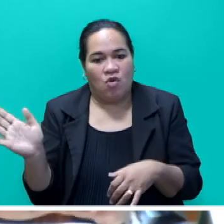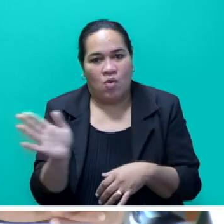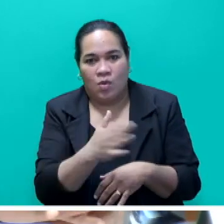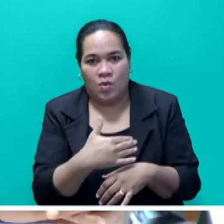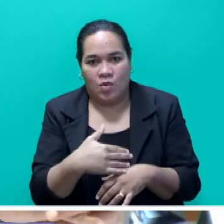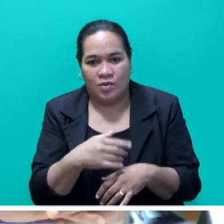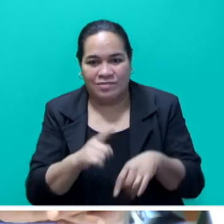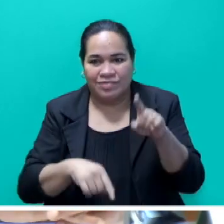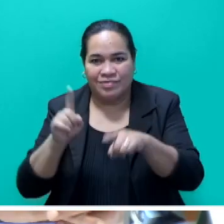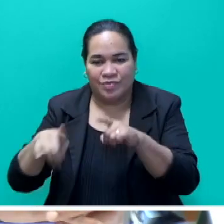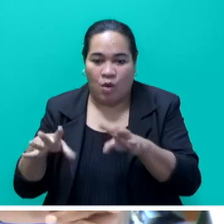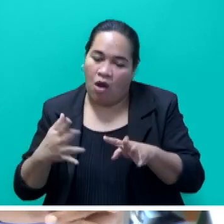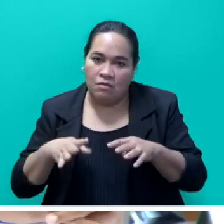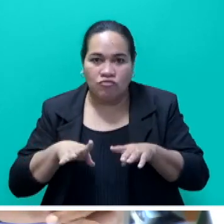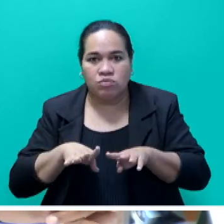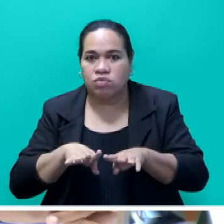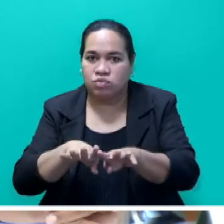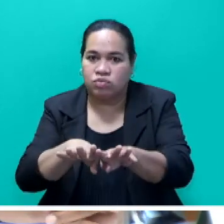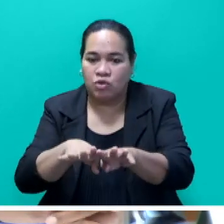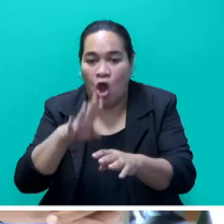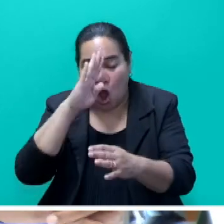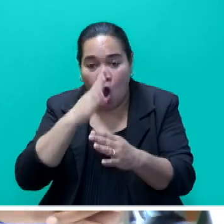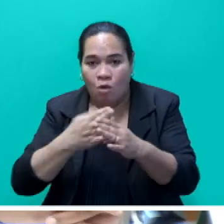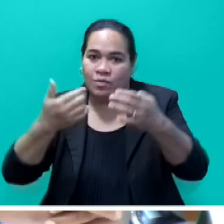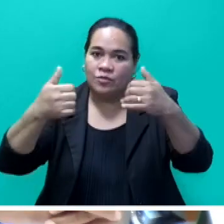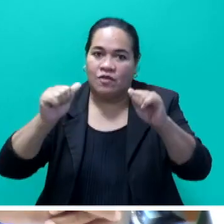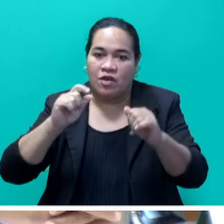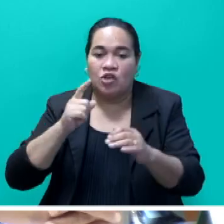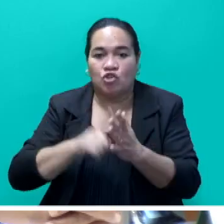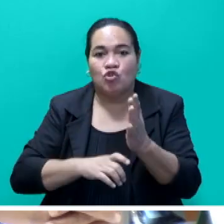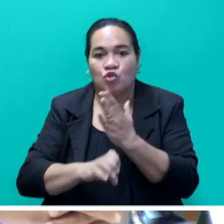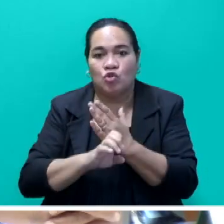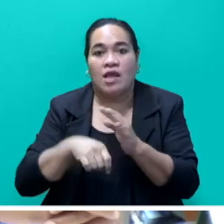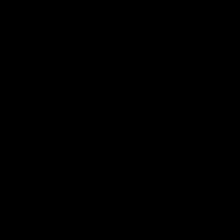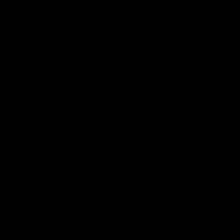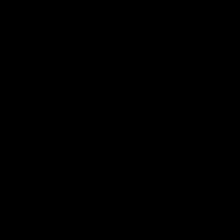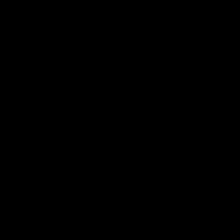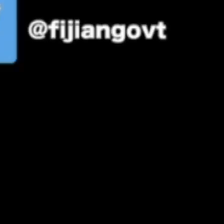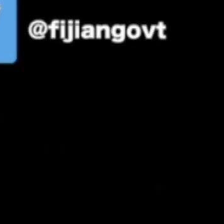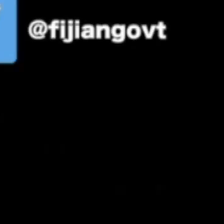If simultaneously we'll do it, we should finish it by June, July next year. That's the target. Thank you.